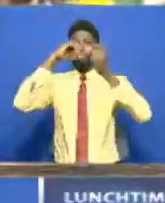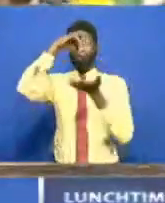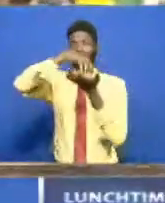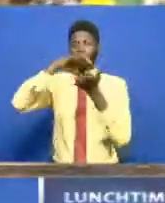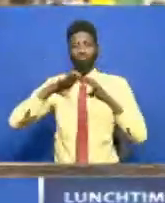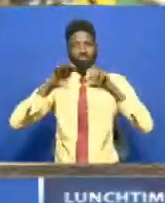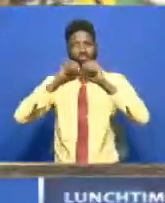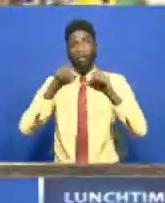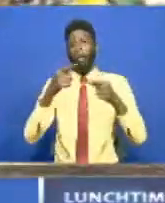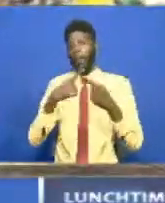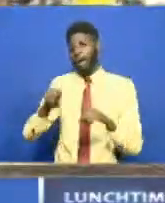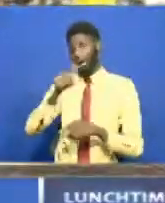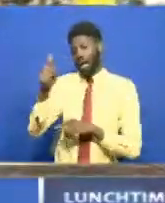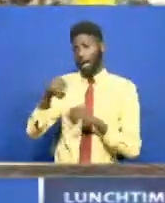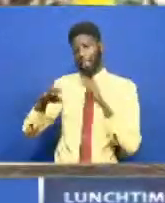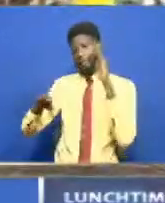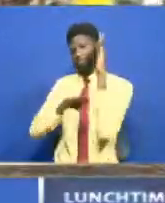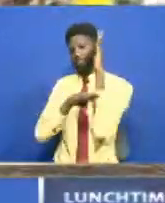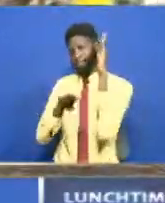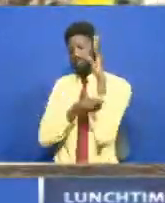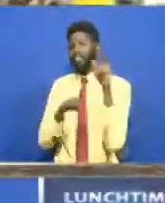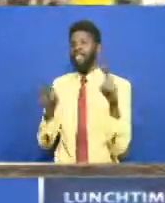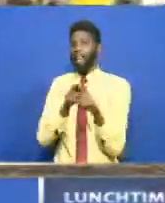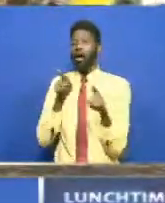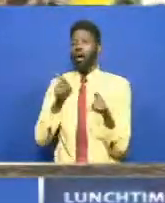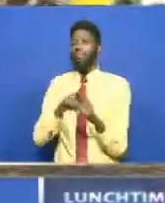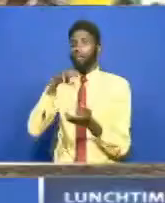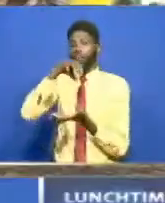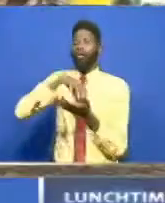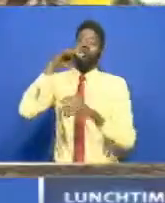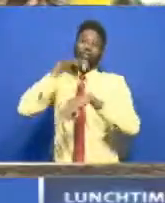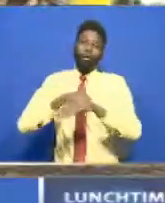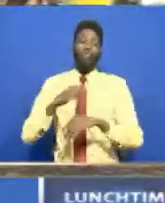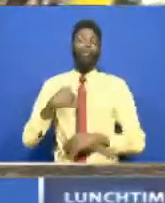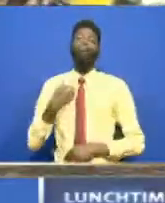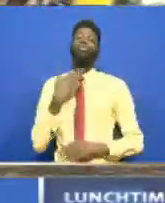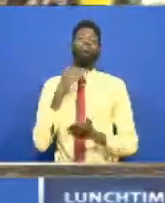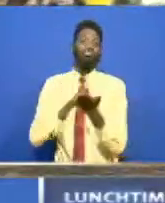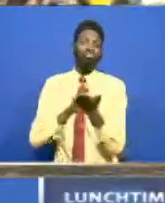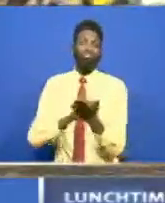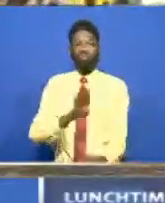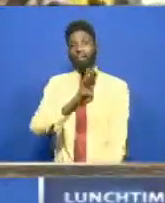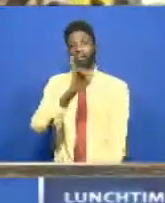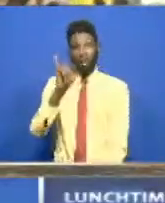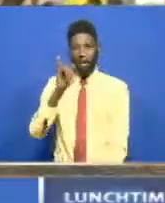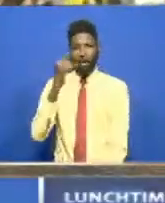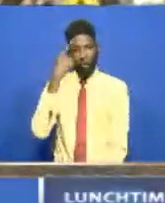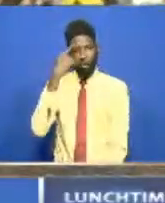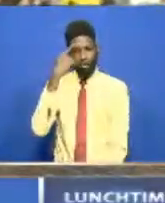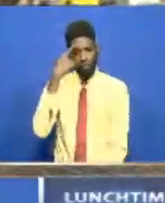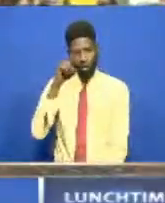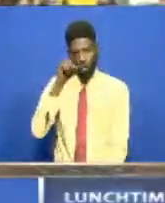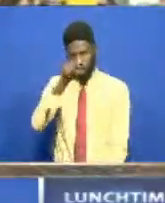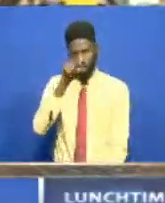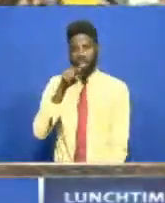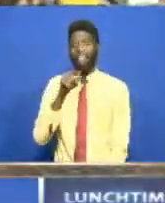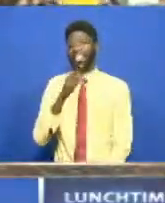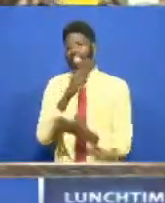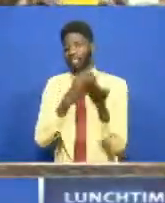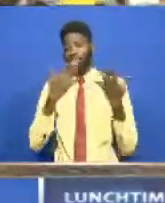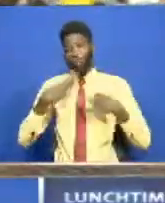very important. And I would like to load this BBI report for that recommendation. Although some people are opposed to